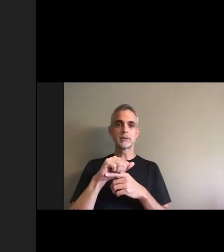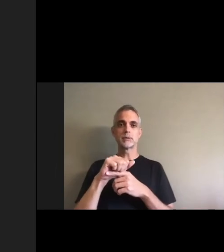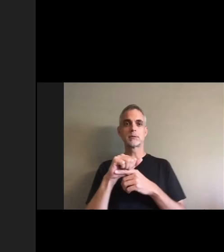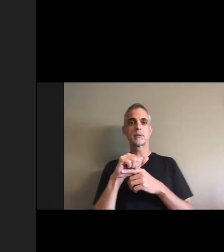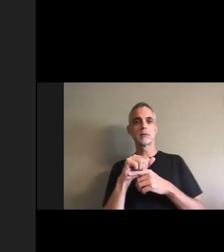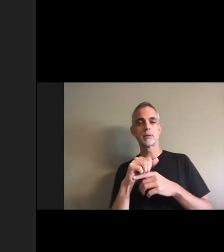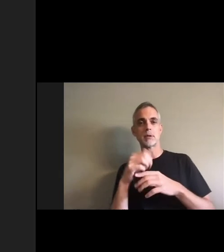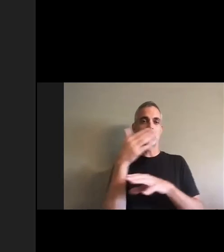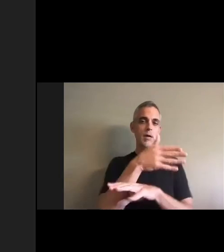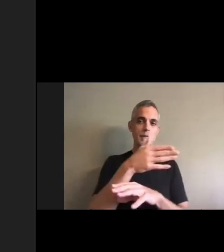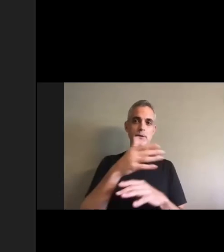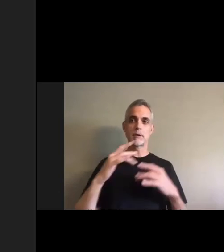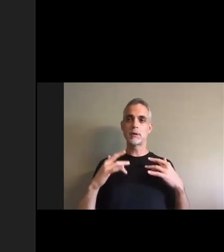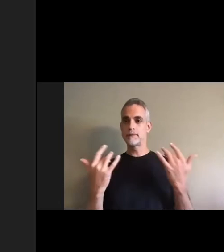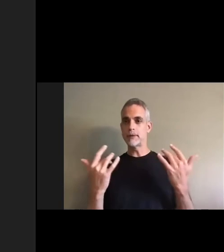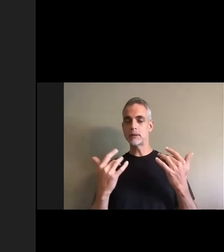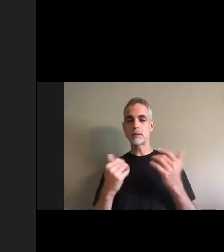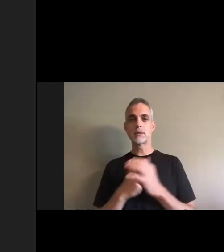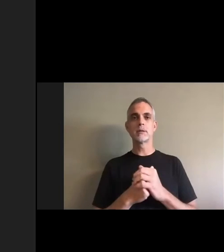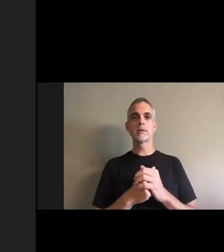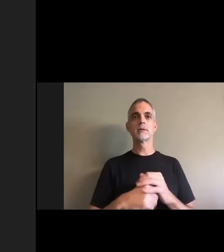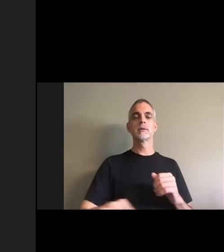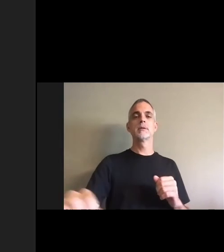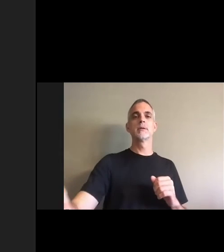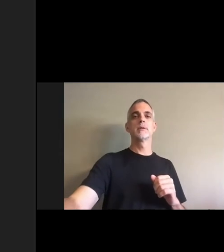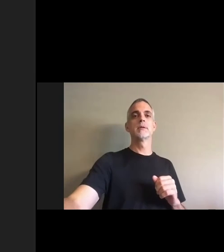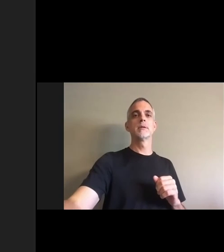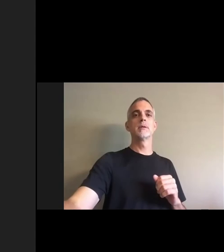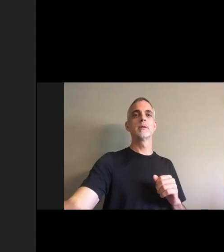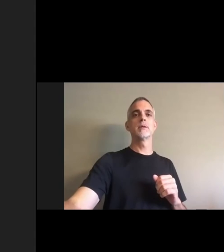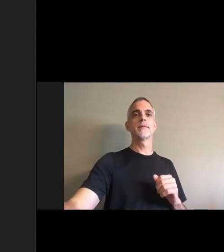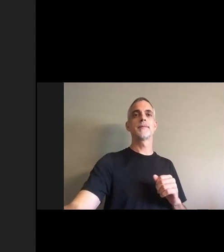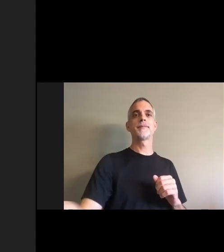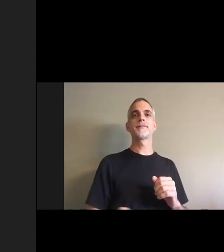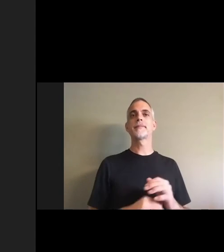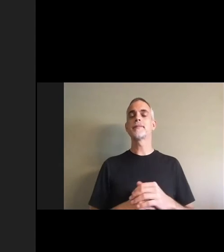So best practices after the event is over.